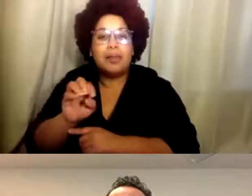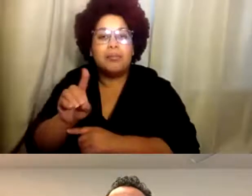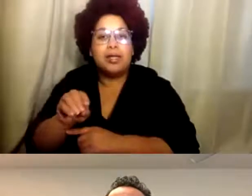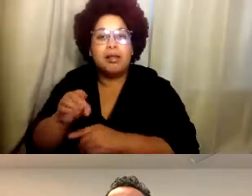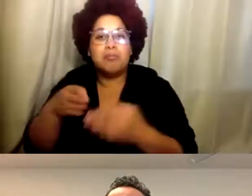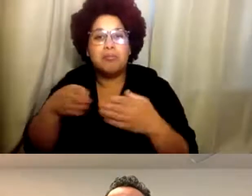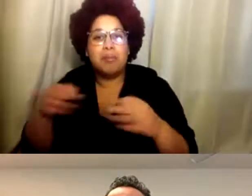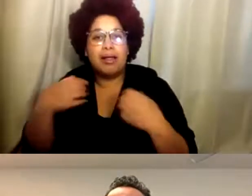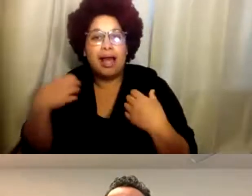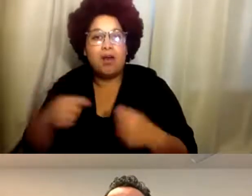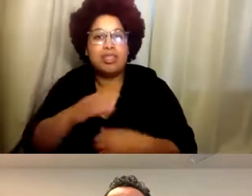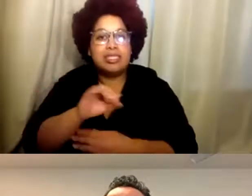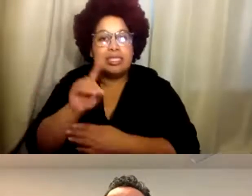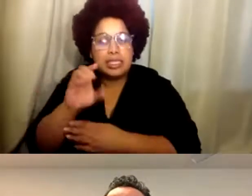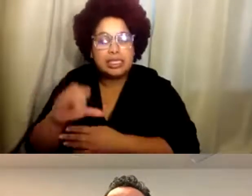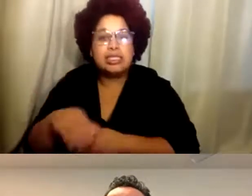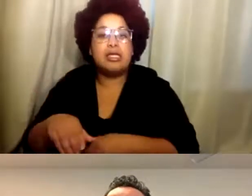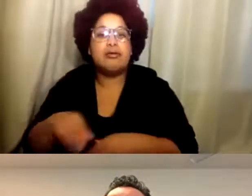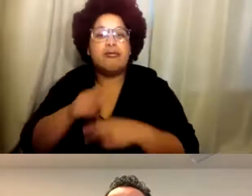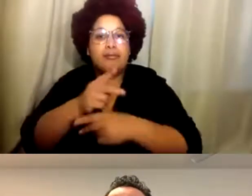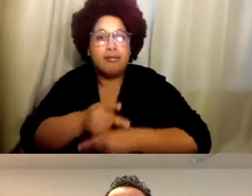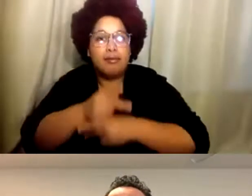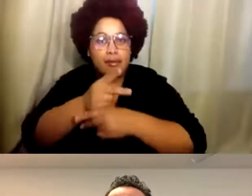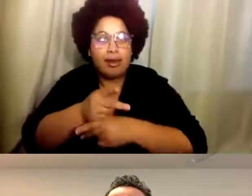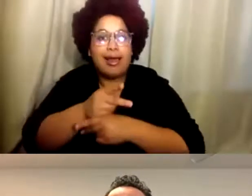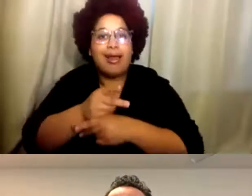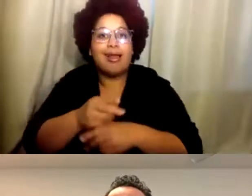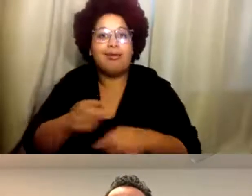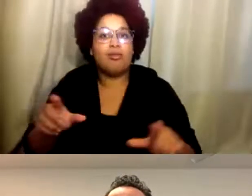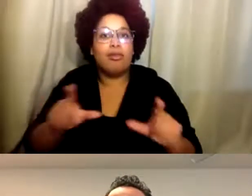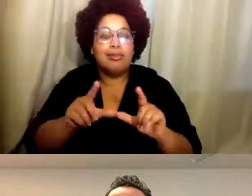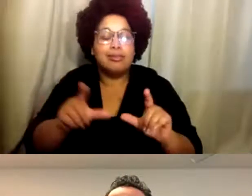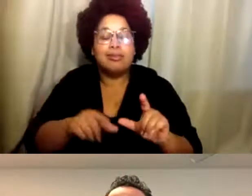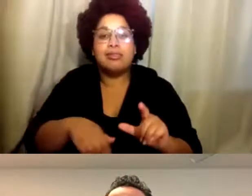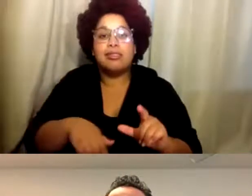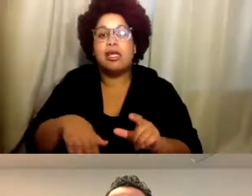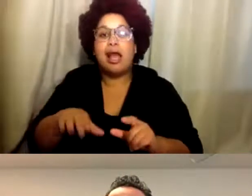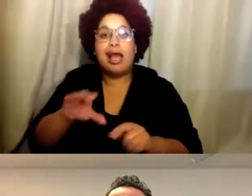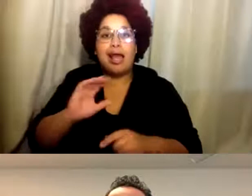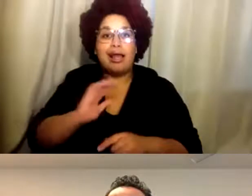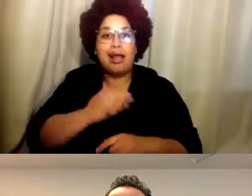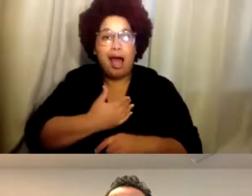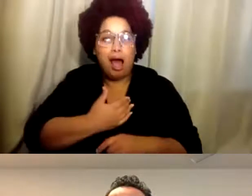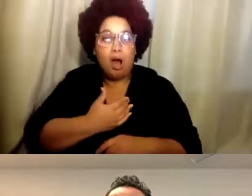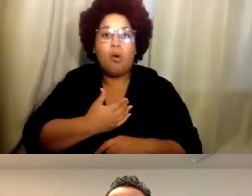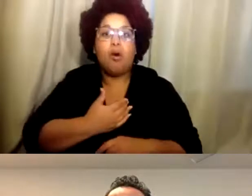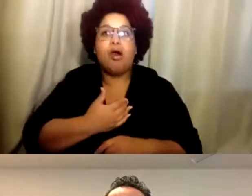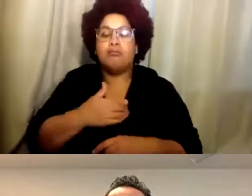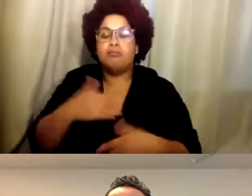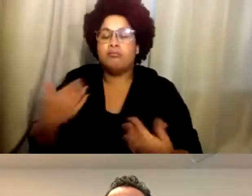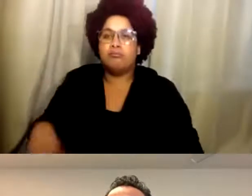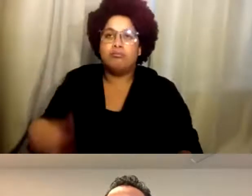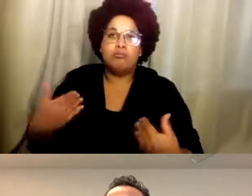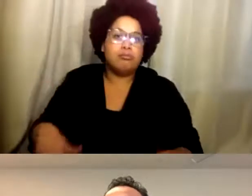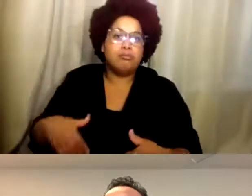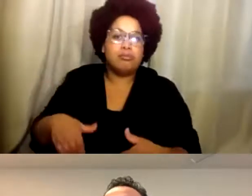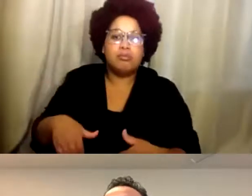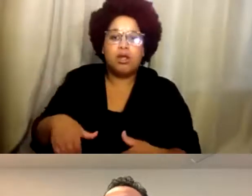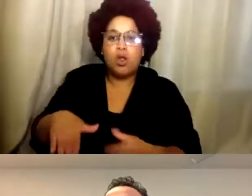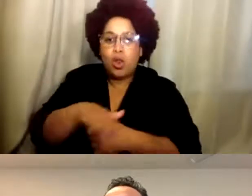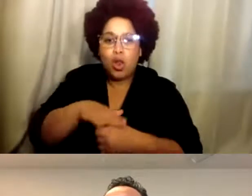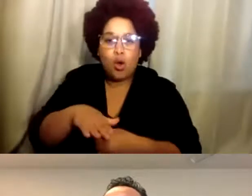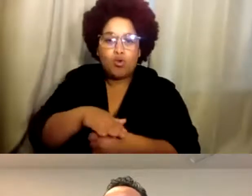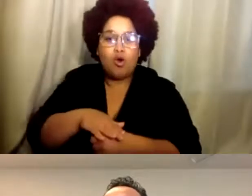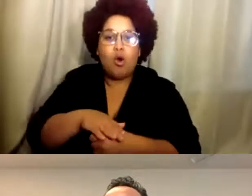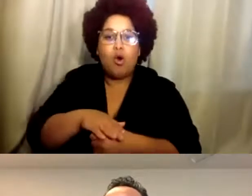CDC, Community Care Licensing, and our tremendous local regional center of the East Bay. And what we did was I